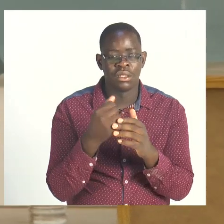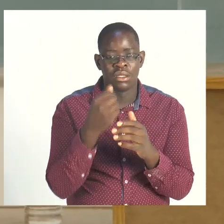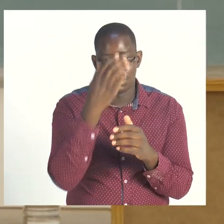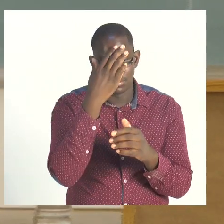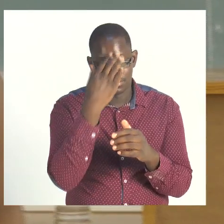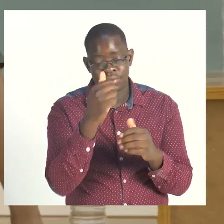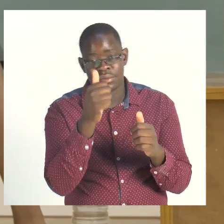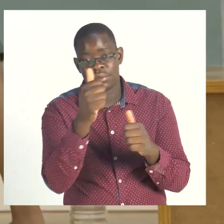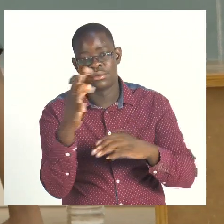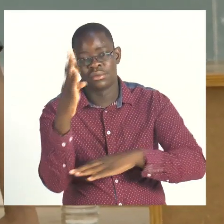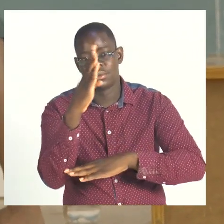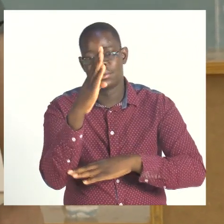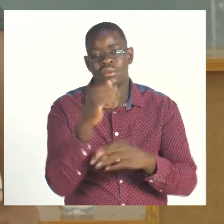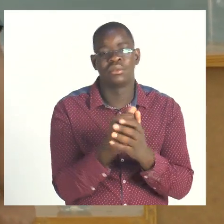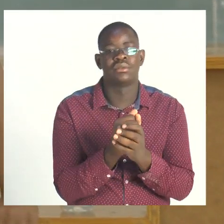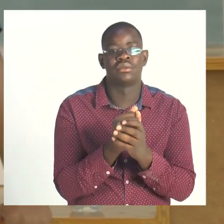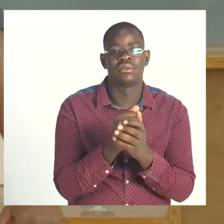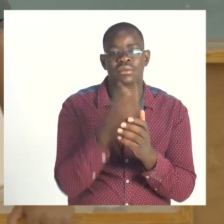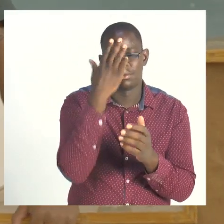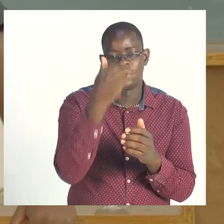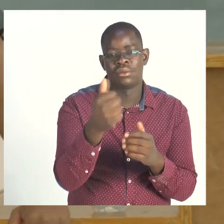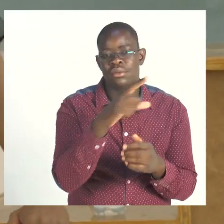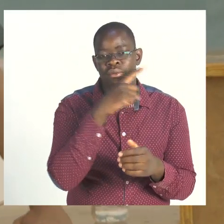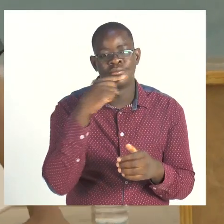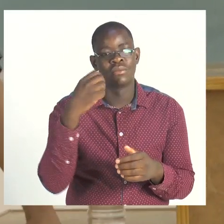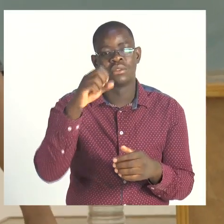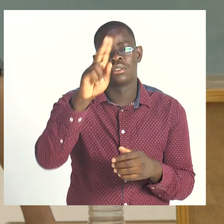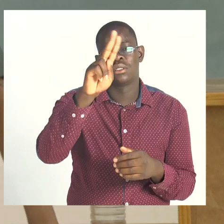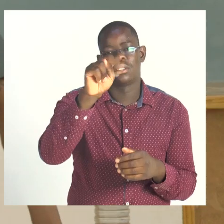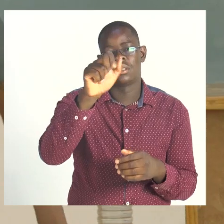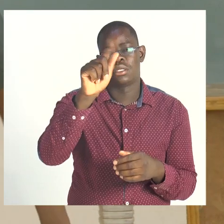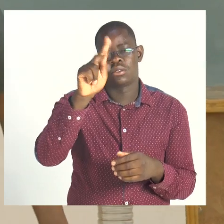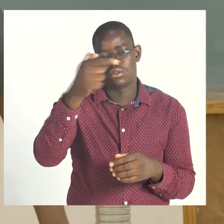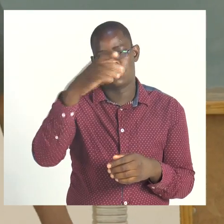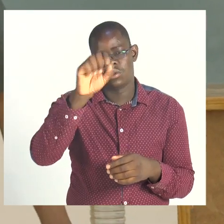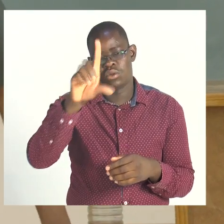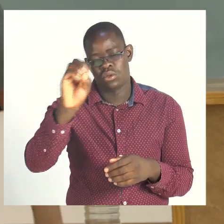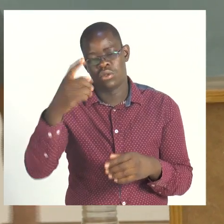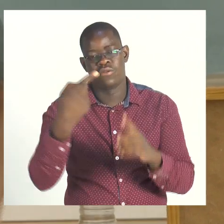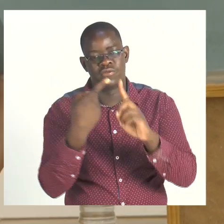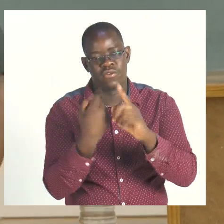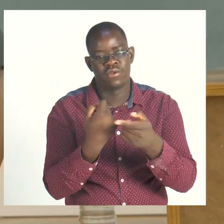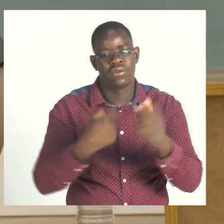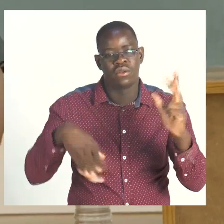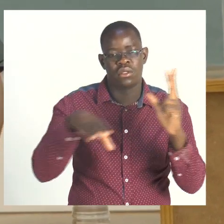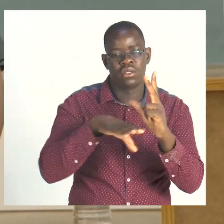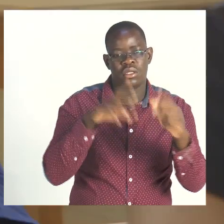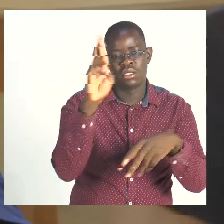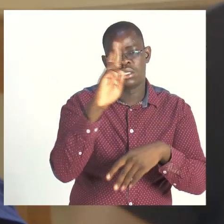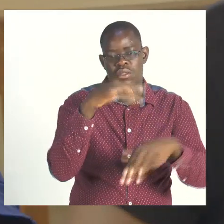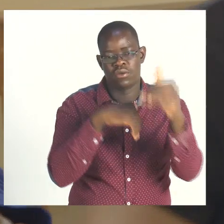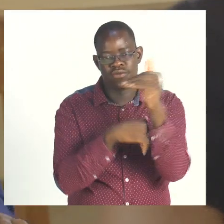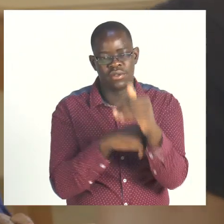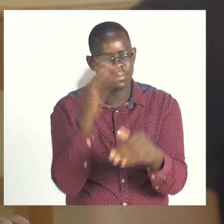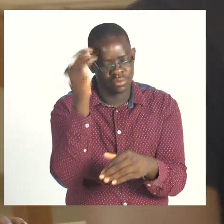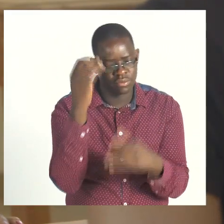Good day. My name is Mr. Nangolo, and I am from the Agricultural Regional Office. As